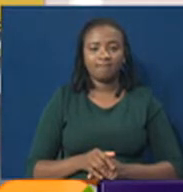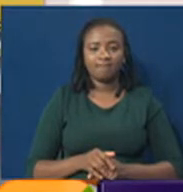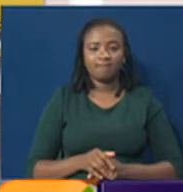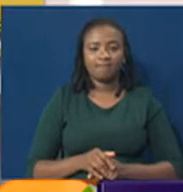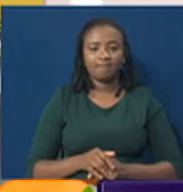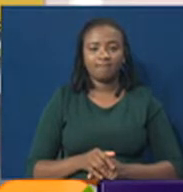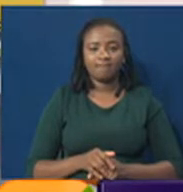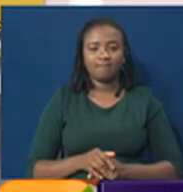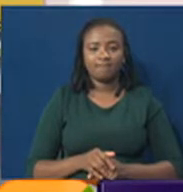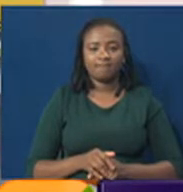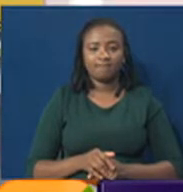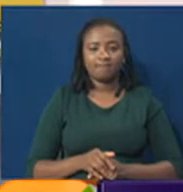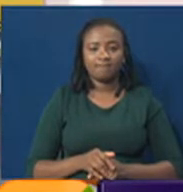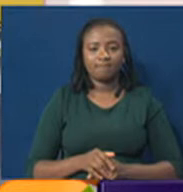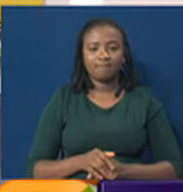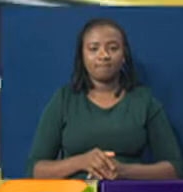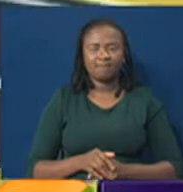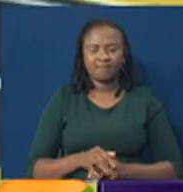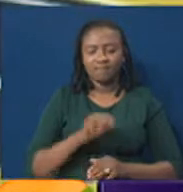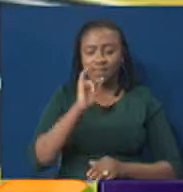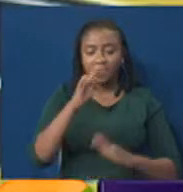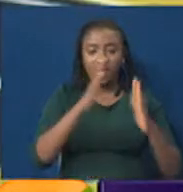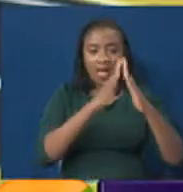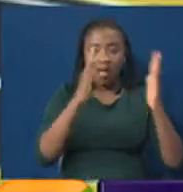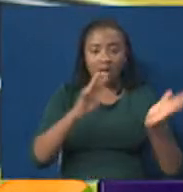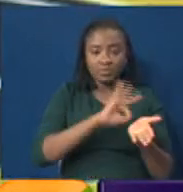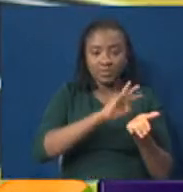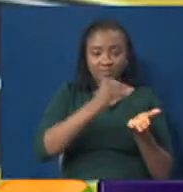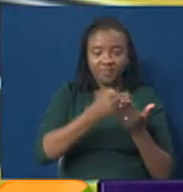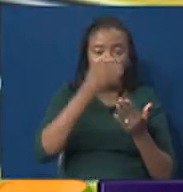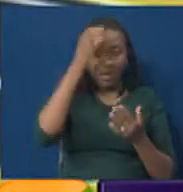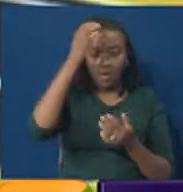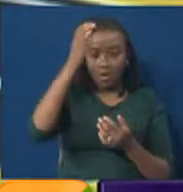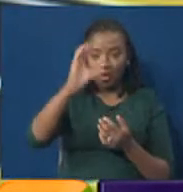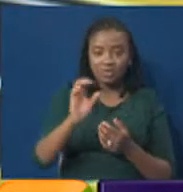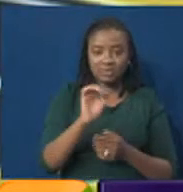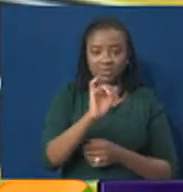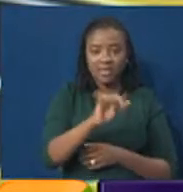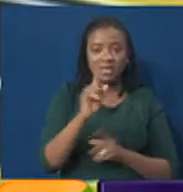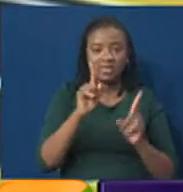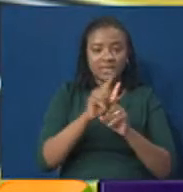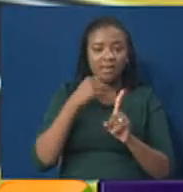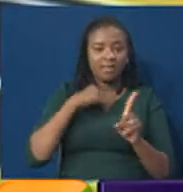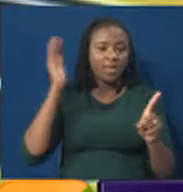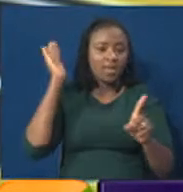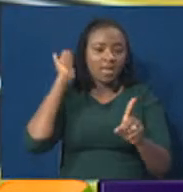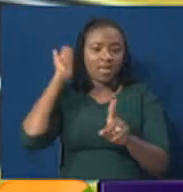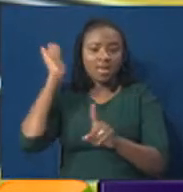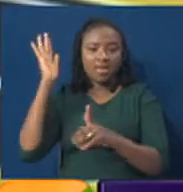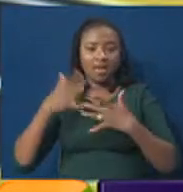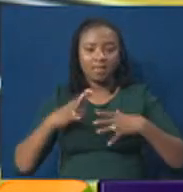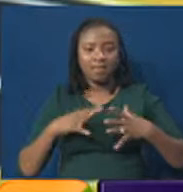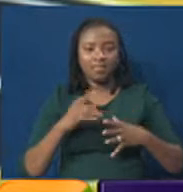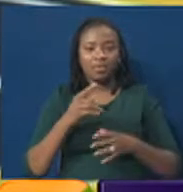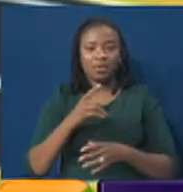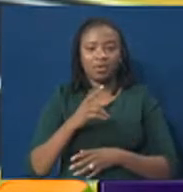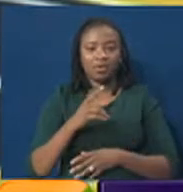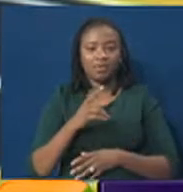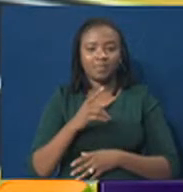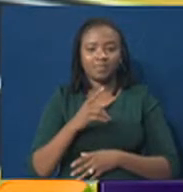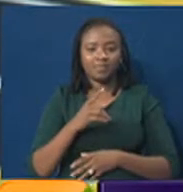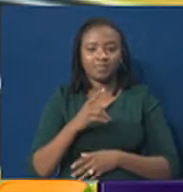The whole concept of the housing fund, and I'm hearing people say that, you